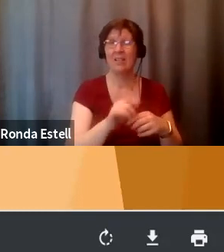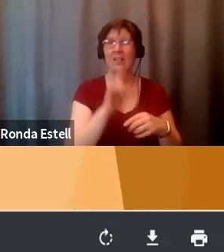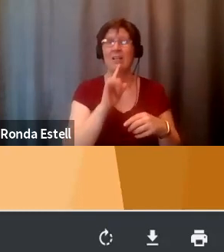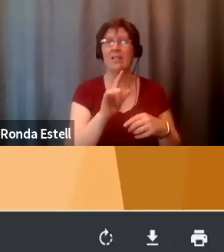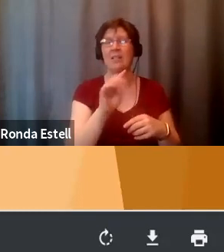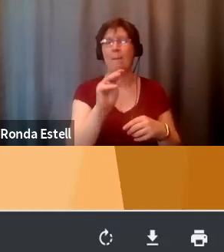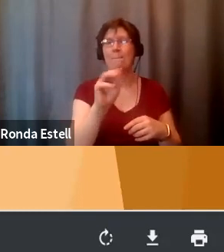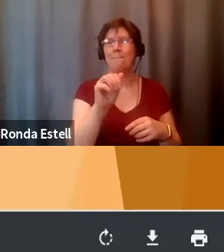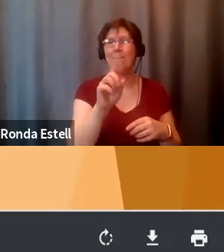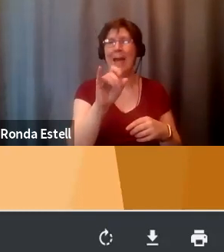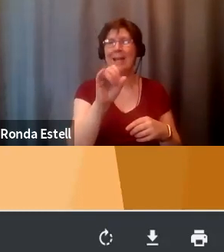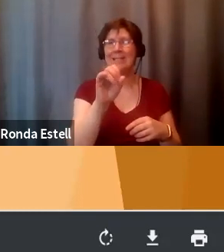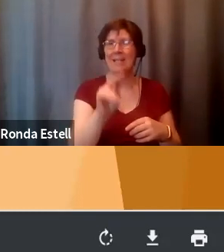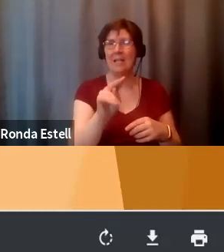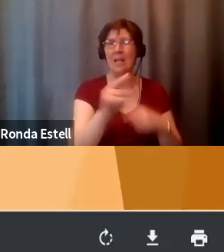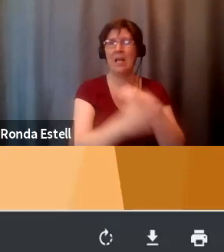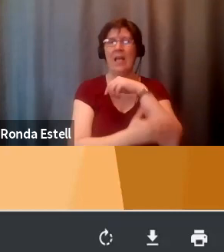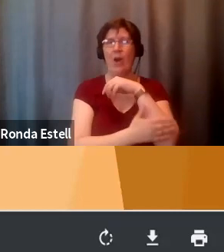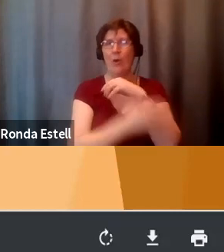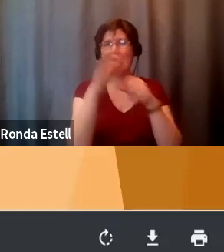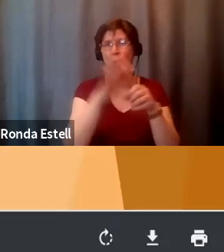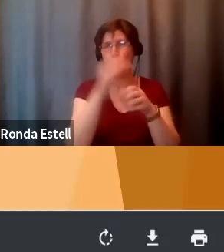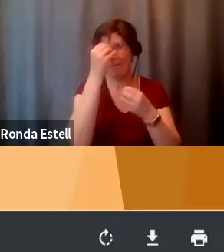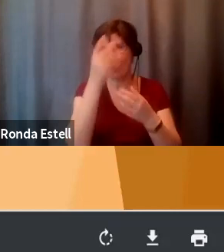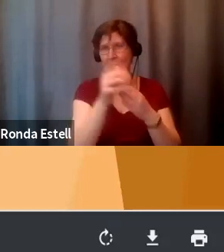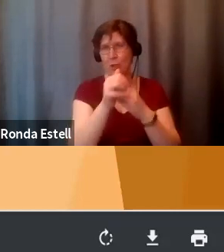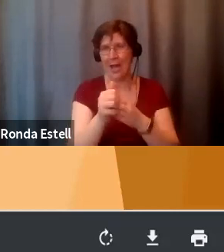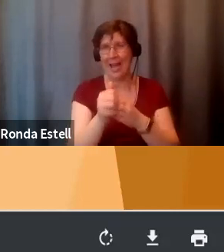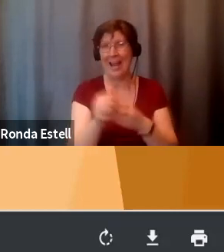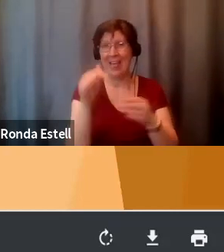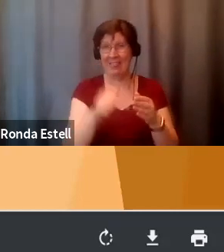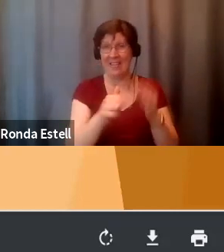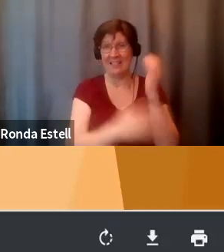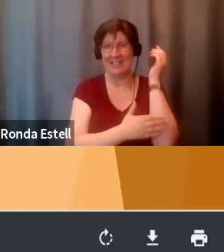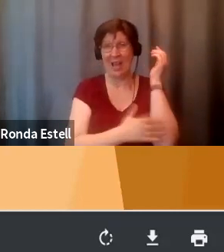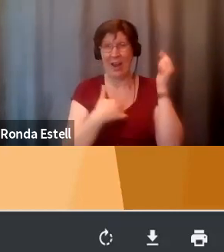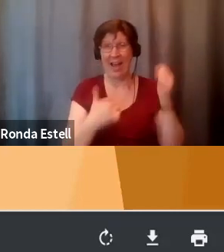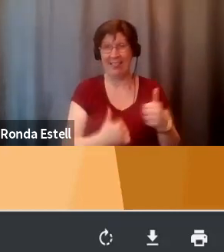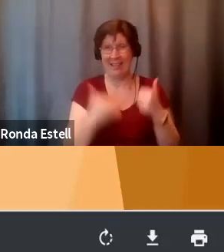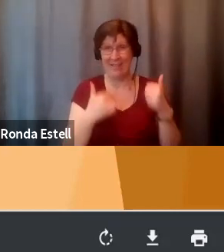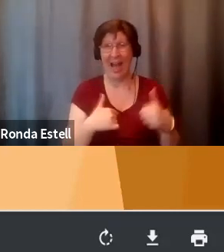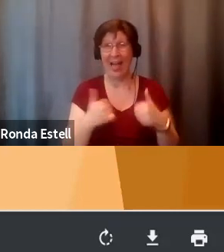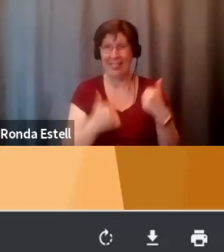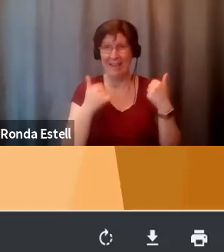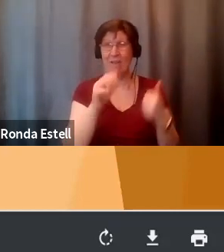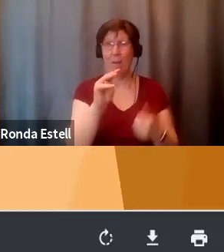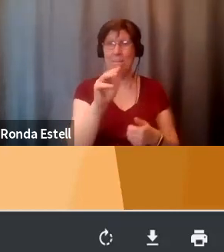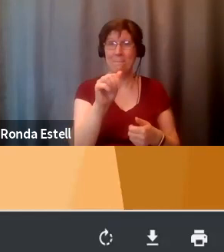Madison County Voter Information Guide. This is the county I live in. I live in Madison County,